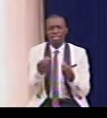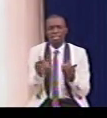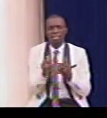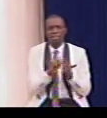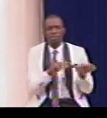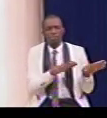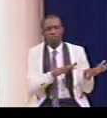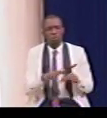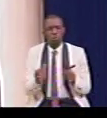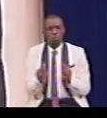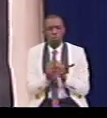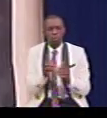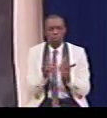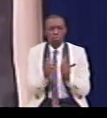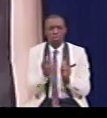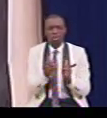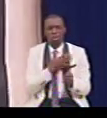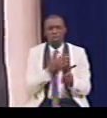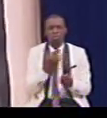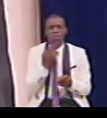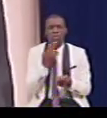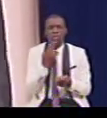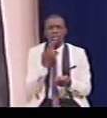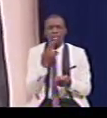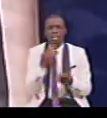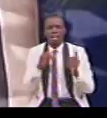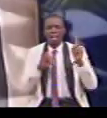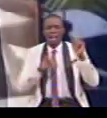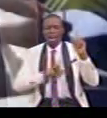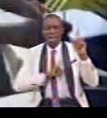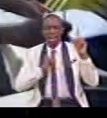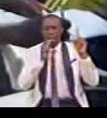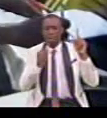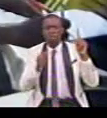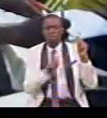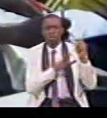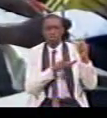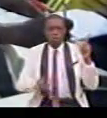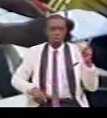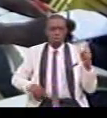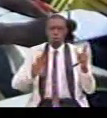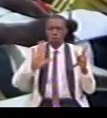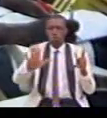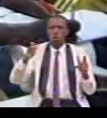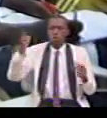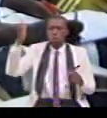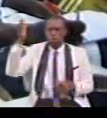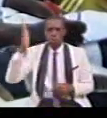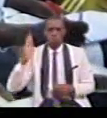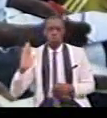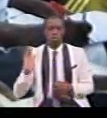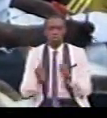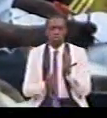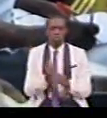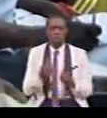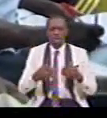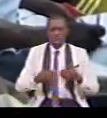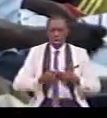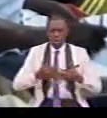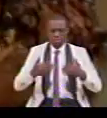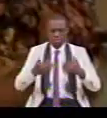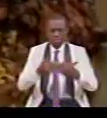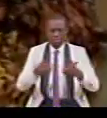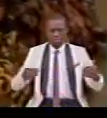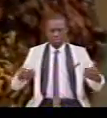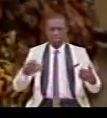am the Lord your God which have give me the word there tell me out aloud say it